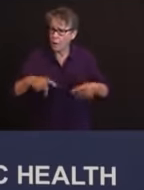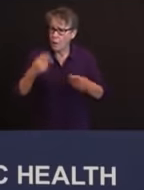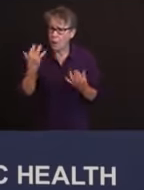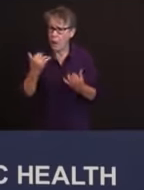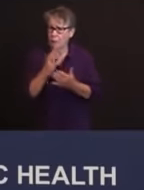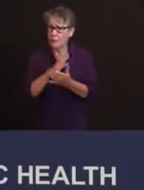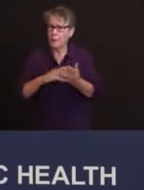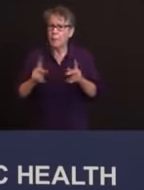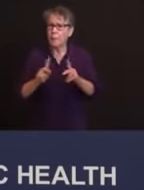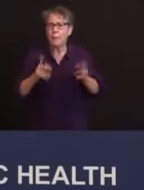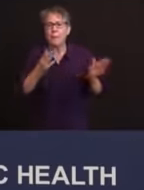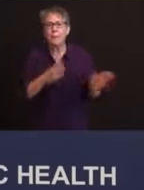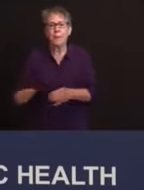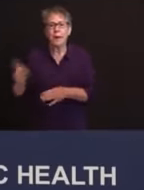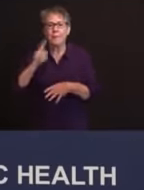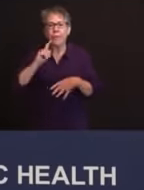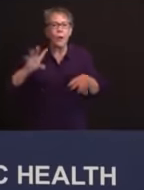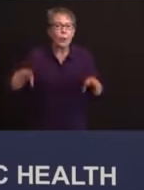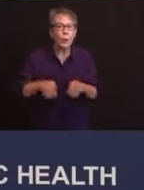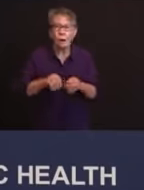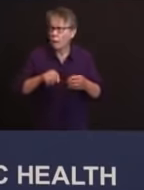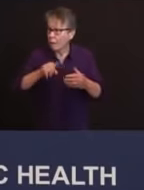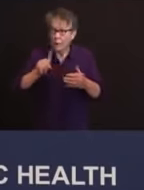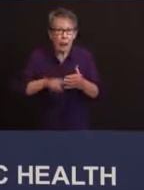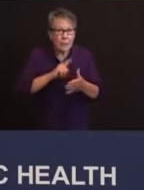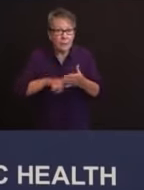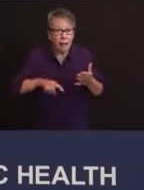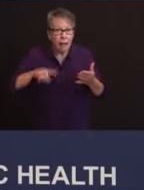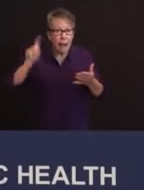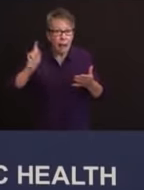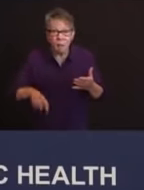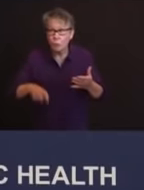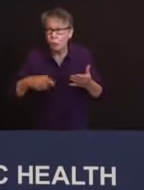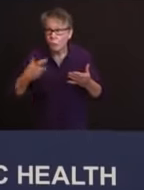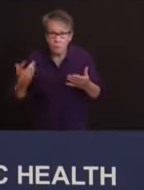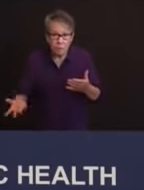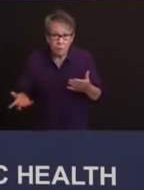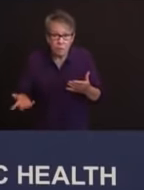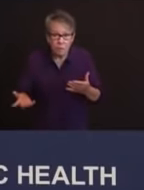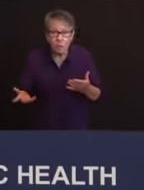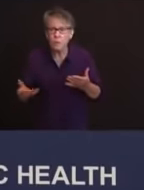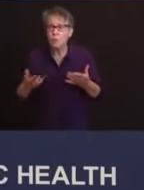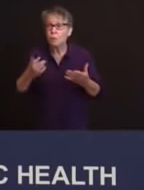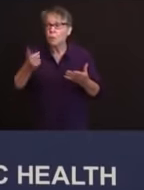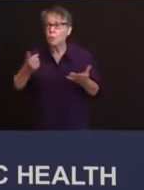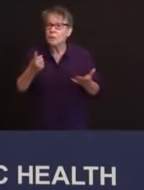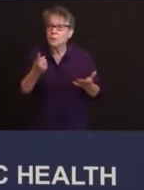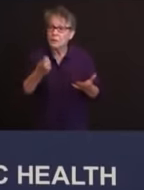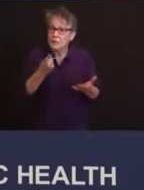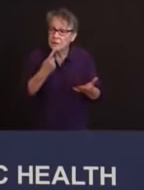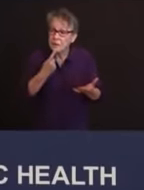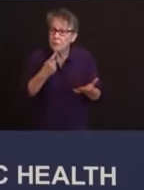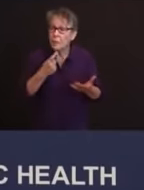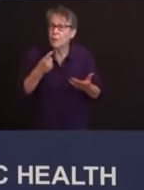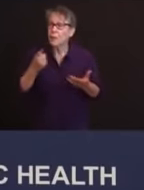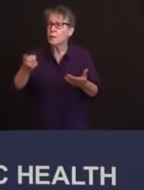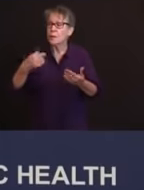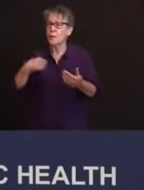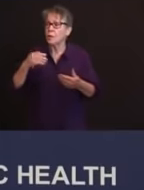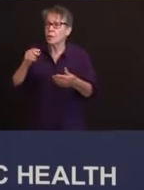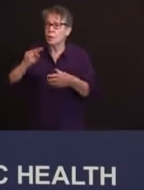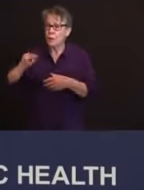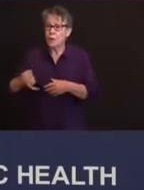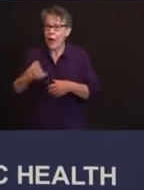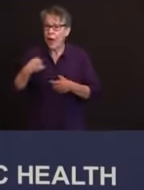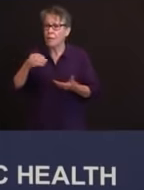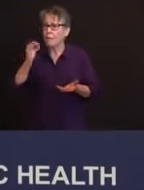pardons. Governor, why haven't you issued any, especially when you said the state's marijuana laws are broken? And there are advocates for one particular inmate,